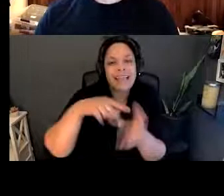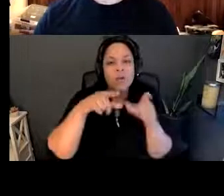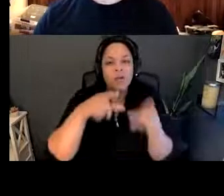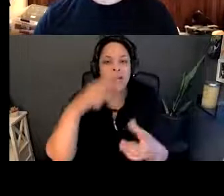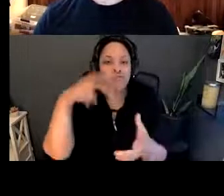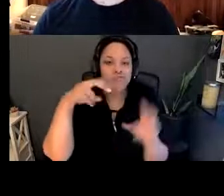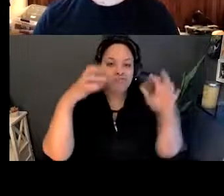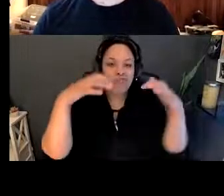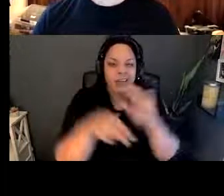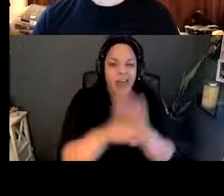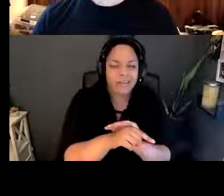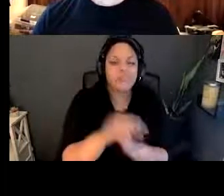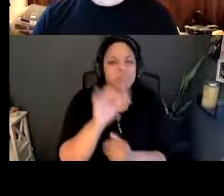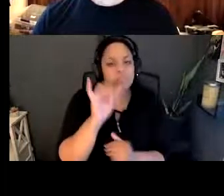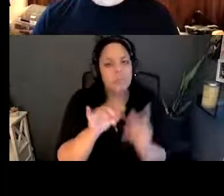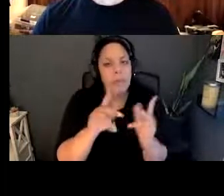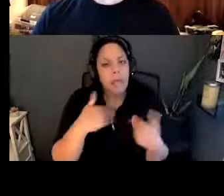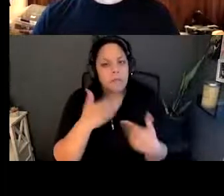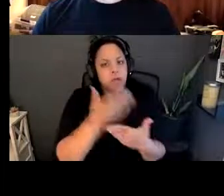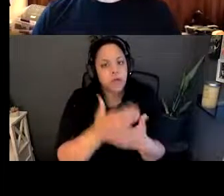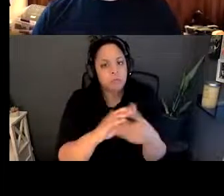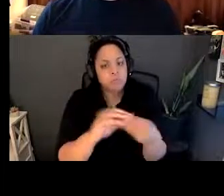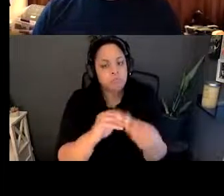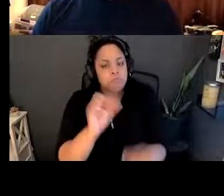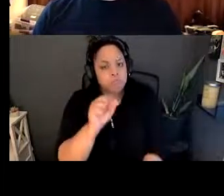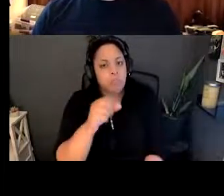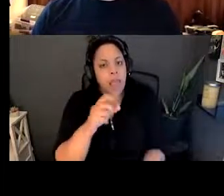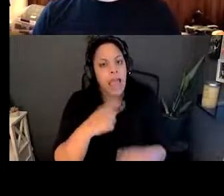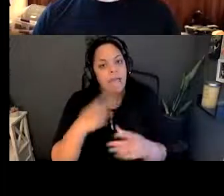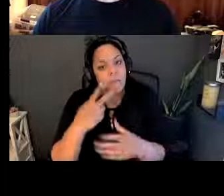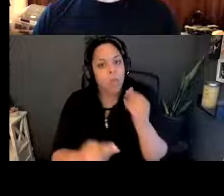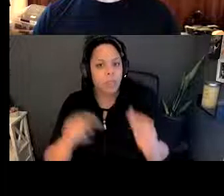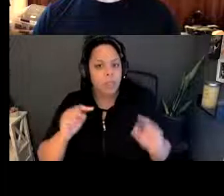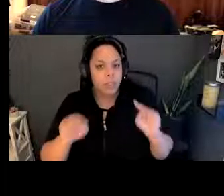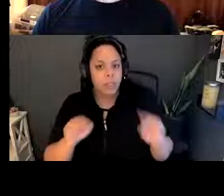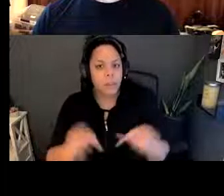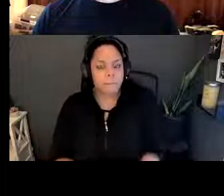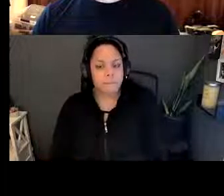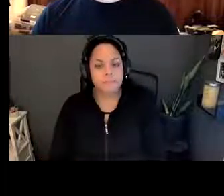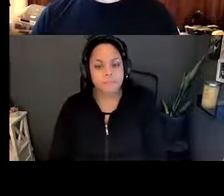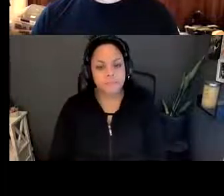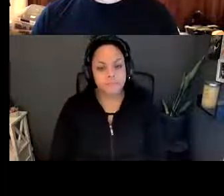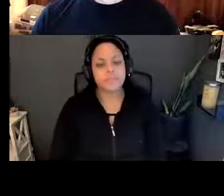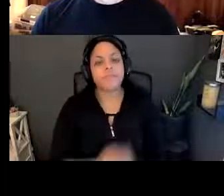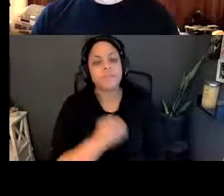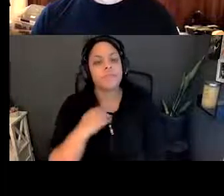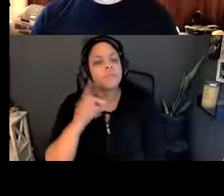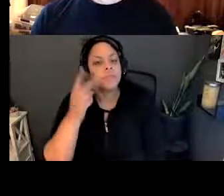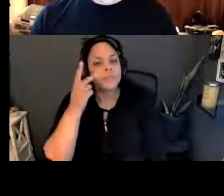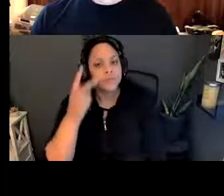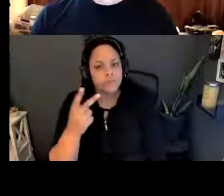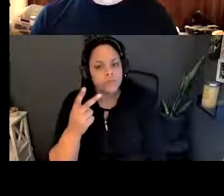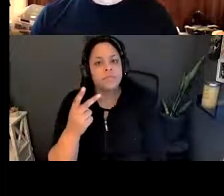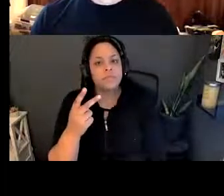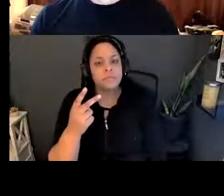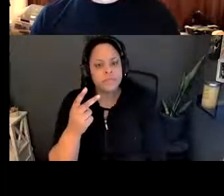there's a part of it where we've got to do that as well. So, we know, and we see this often, that,